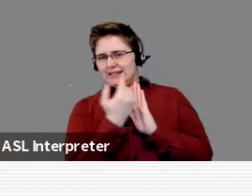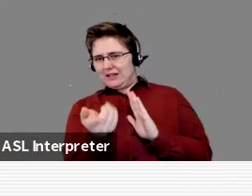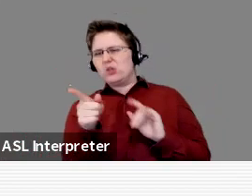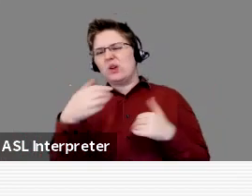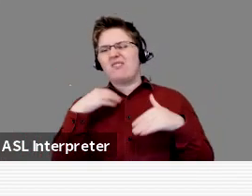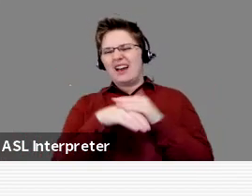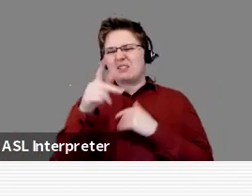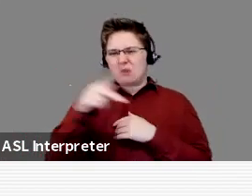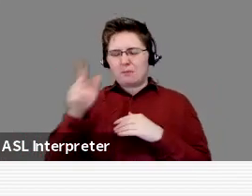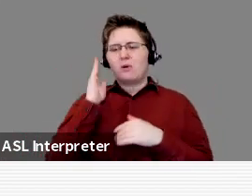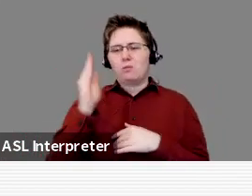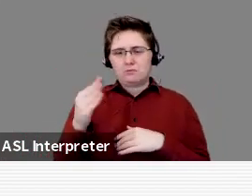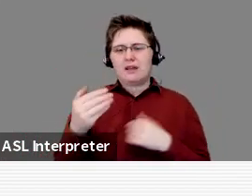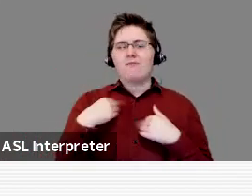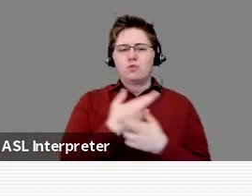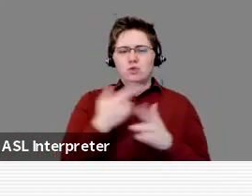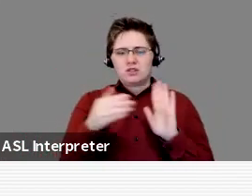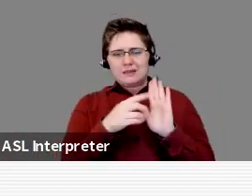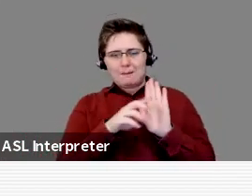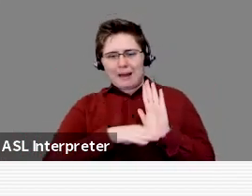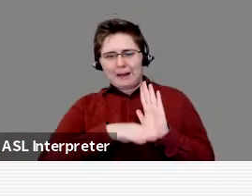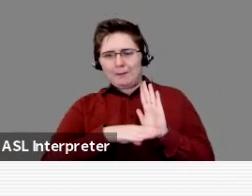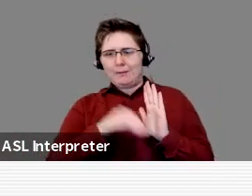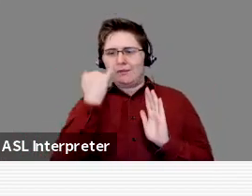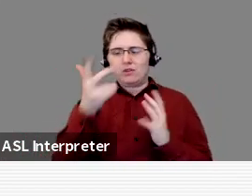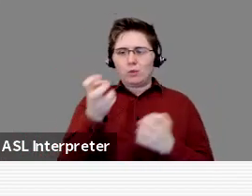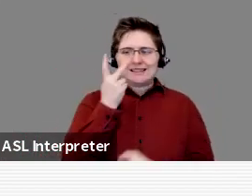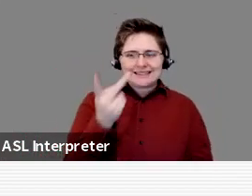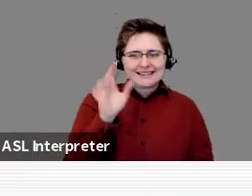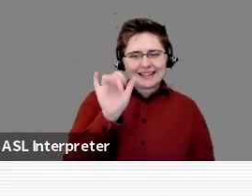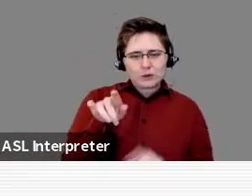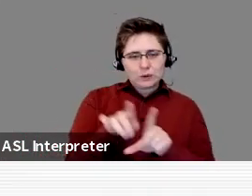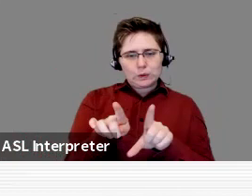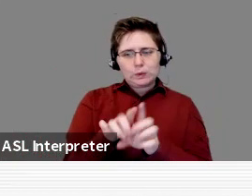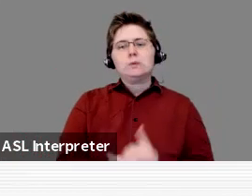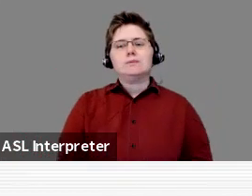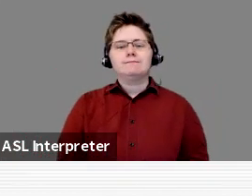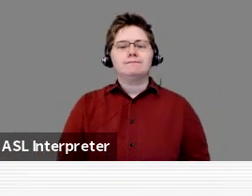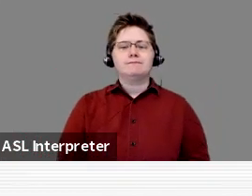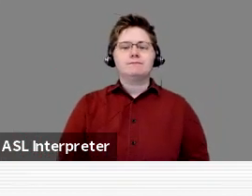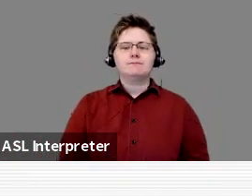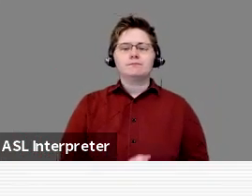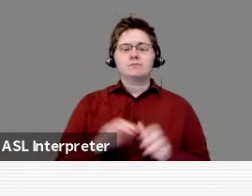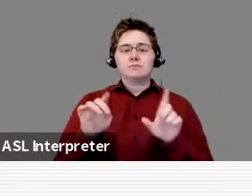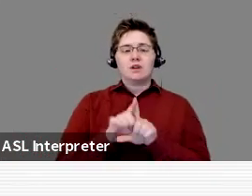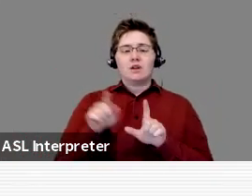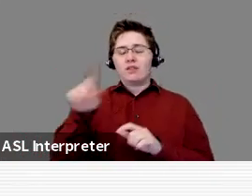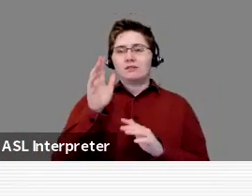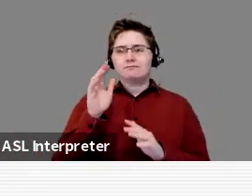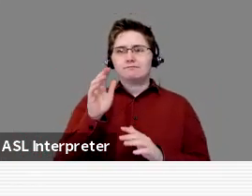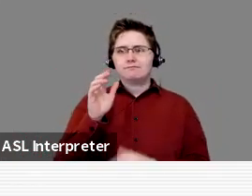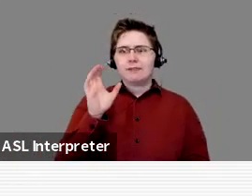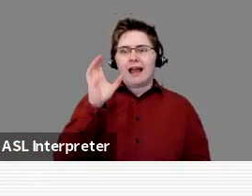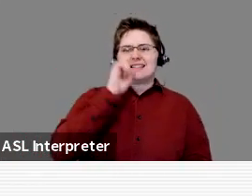access to the PowerPoints. There's also some resources at the bottom if you'd like to take a look at that. But they're estimating, and I